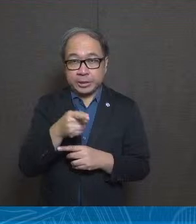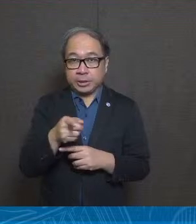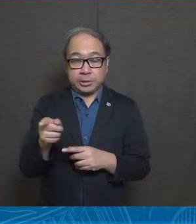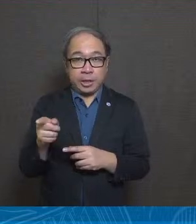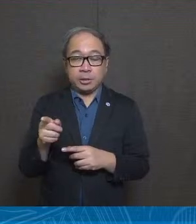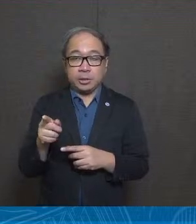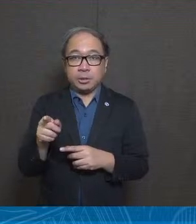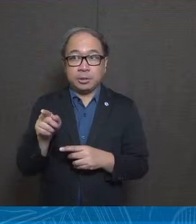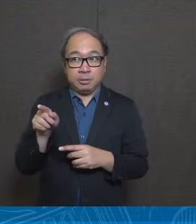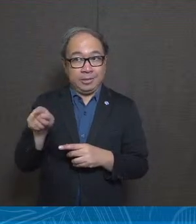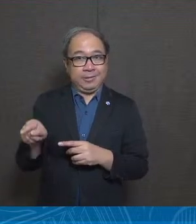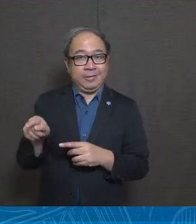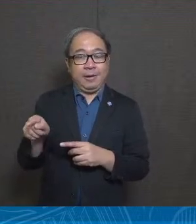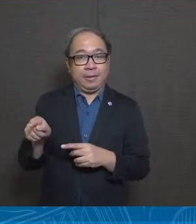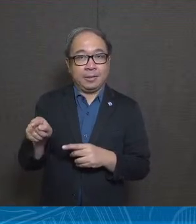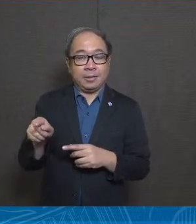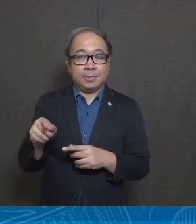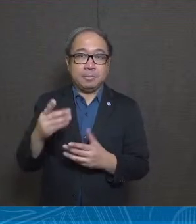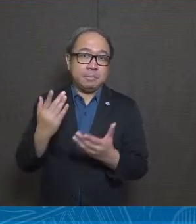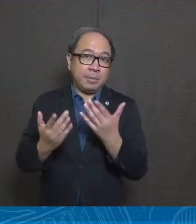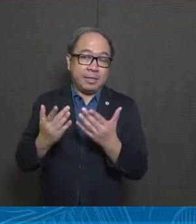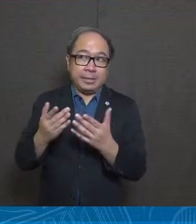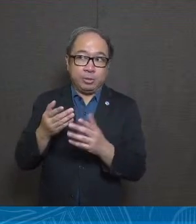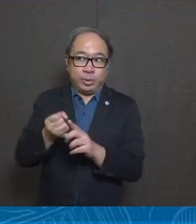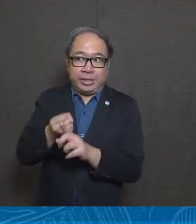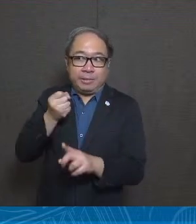prone to hallucination.